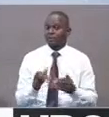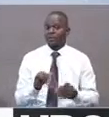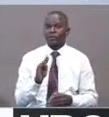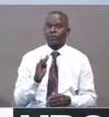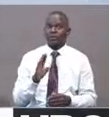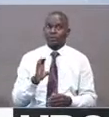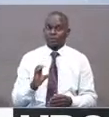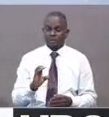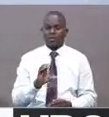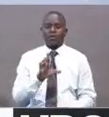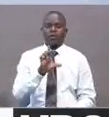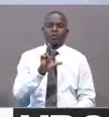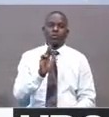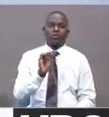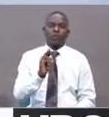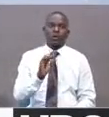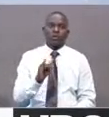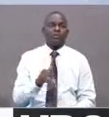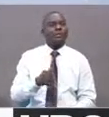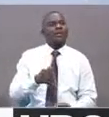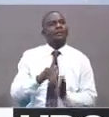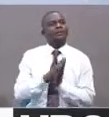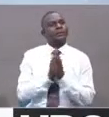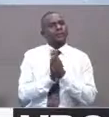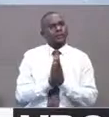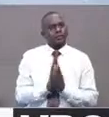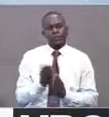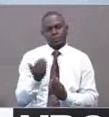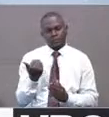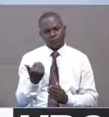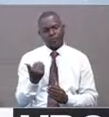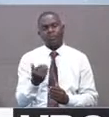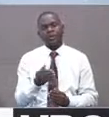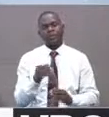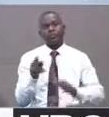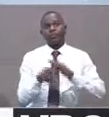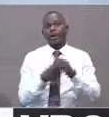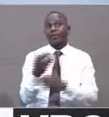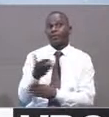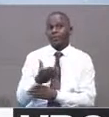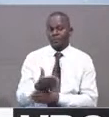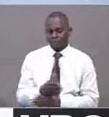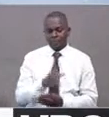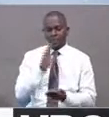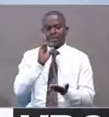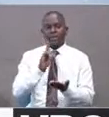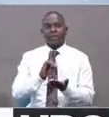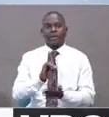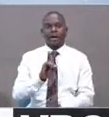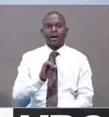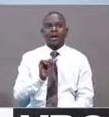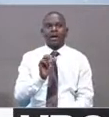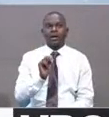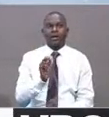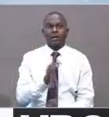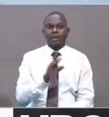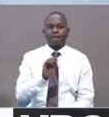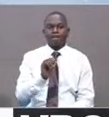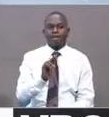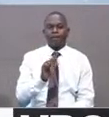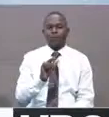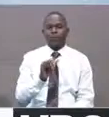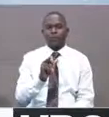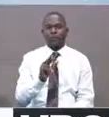UBC's Nasil Luwama spoke to historian and former Katikiro of Buganda, Owechitiwa, Dan Mulika, to weigh on